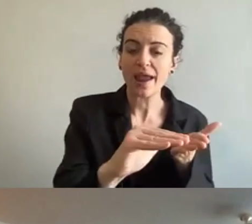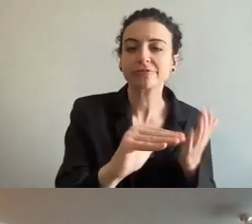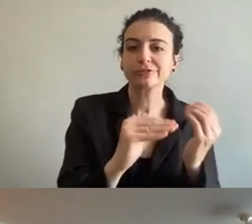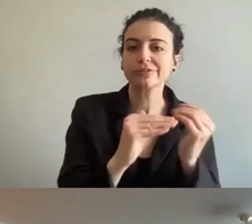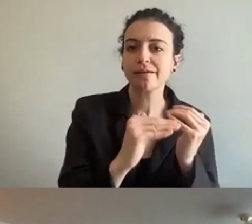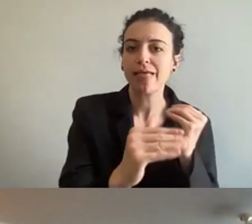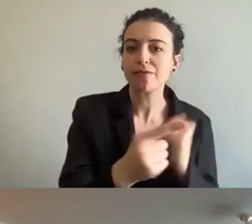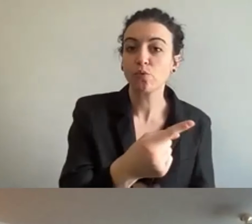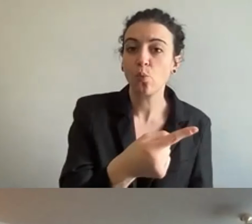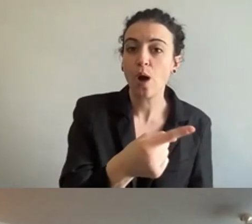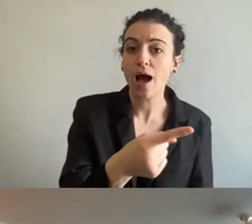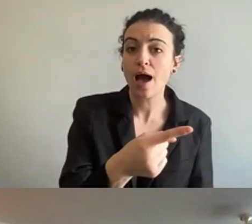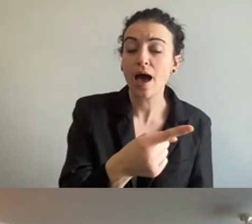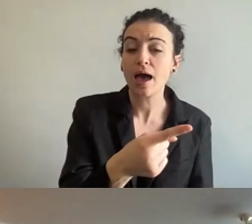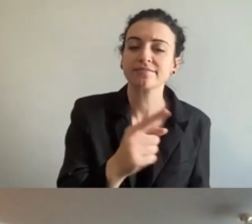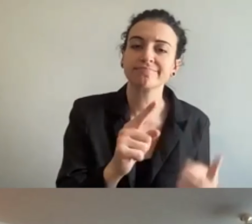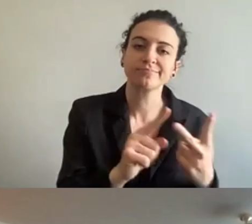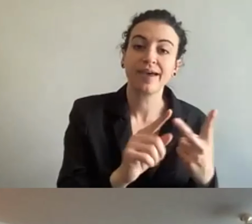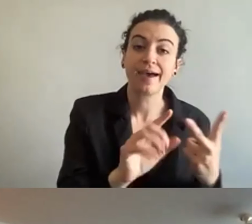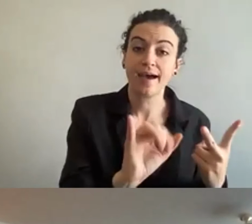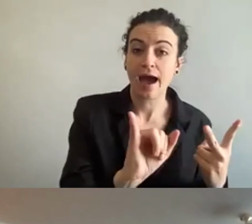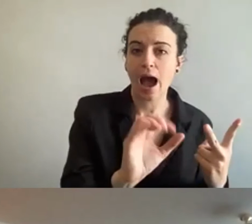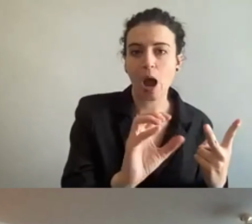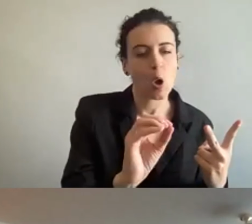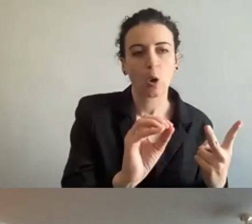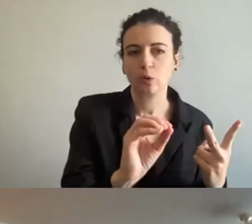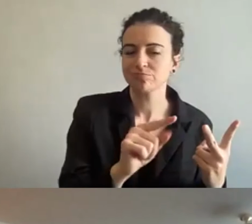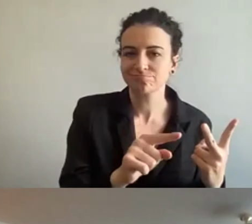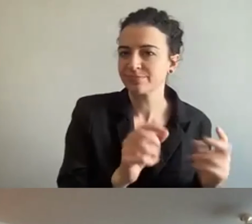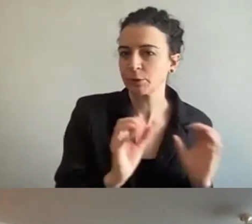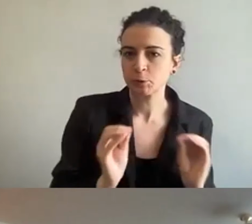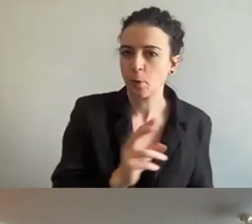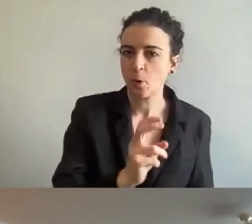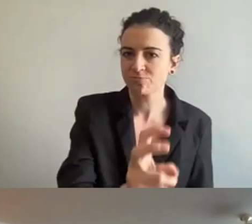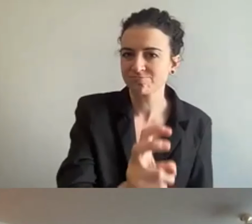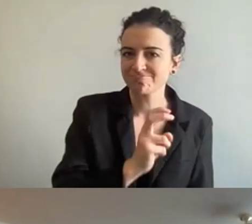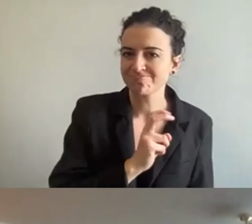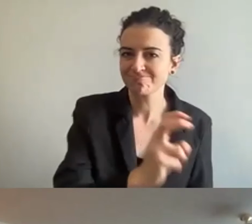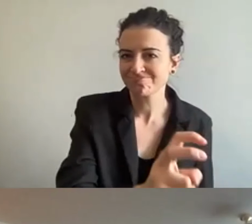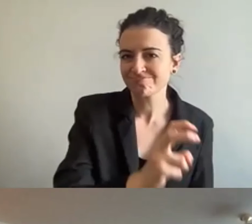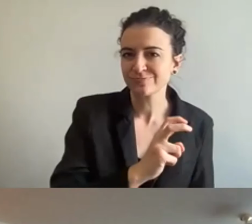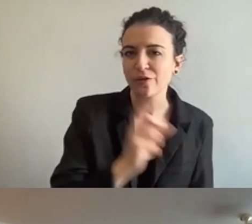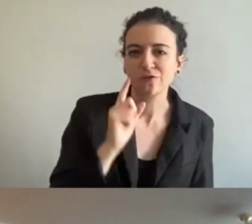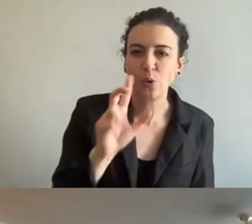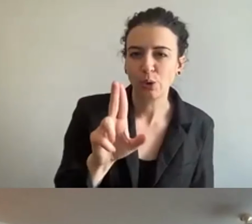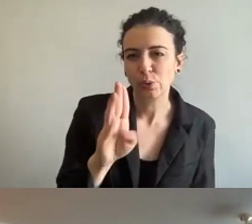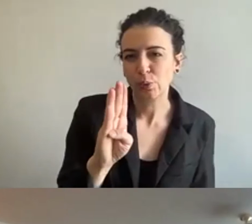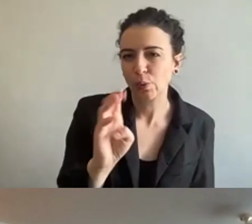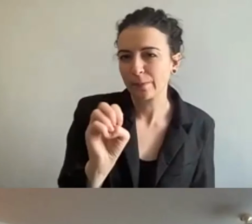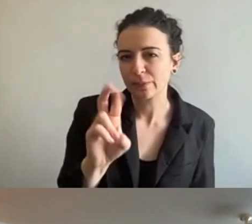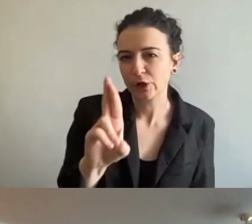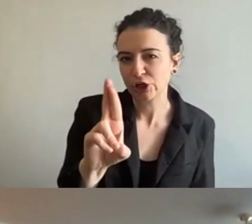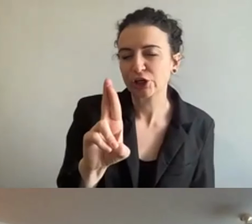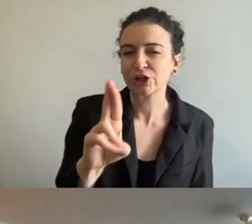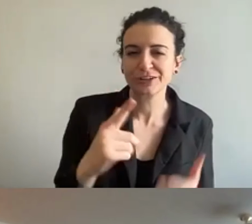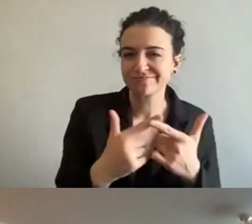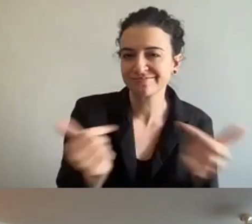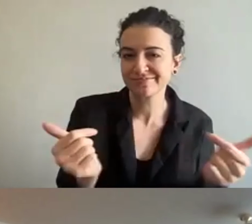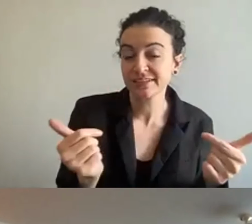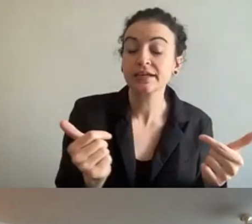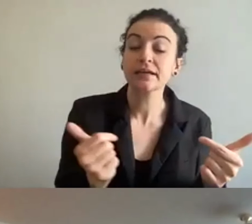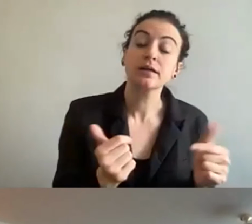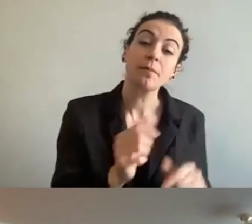able to. But like in some of the waivers, like the IO waivers, you can get more hours with